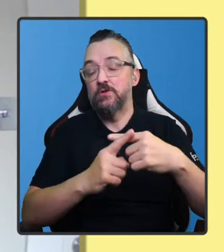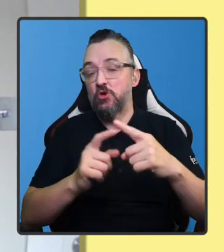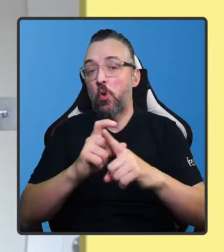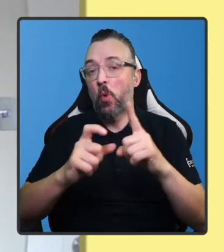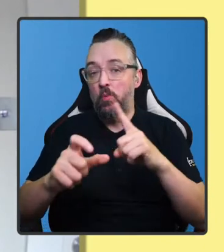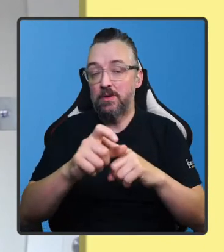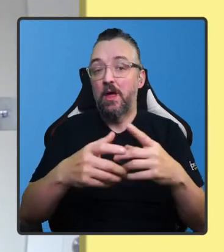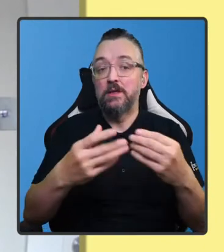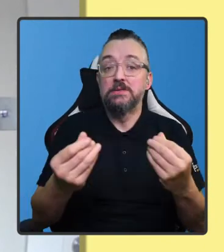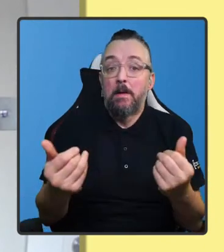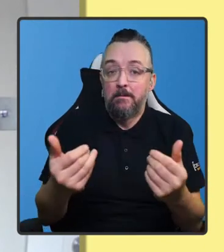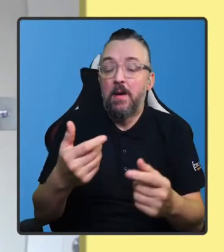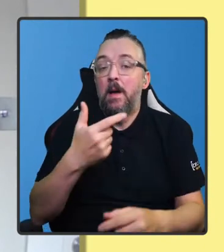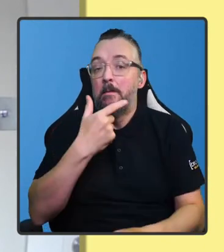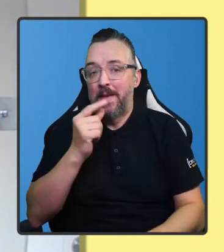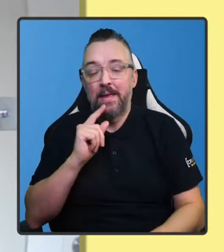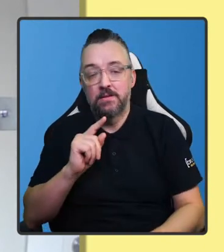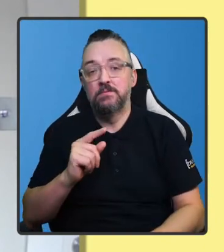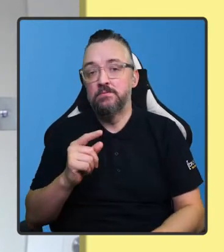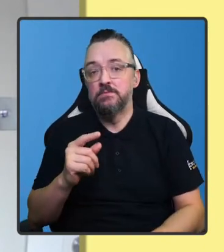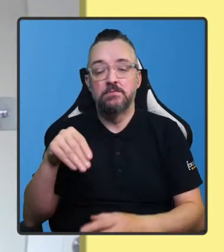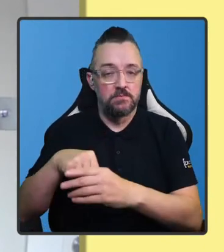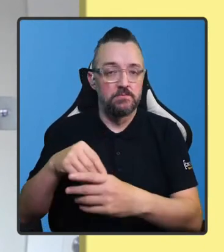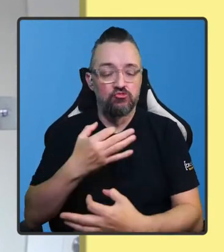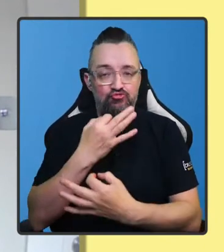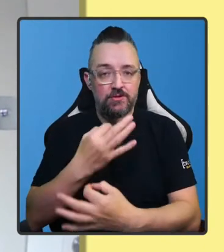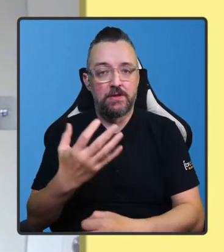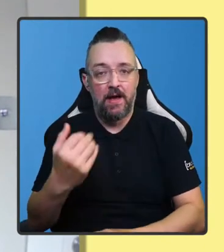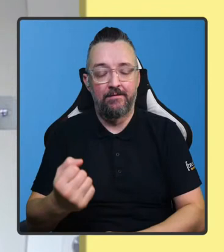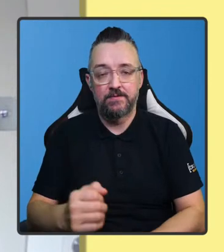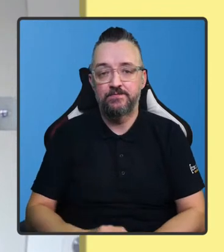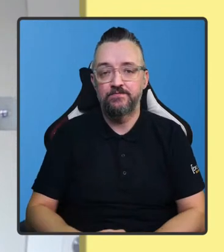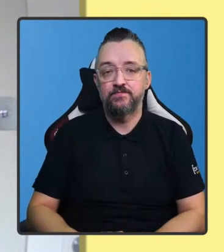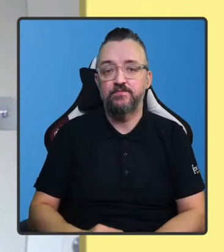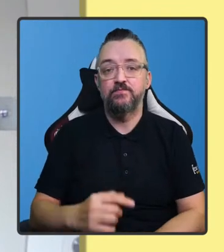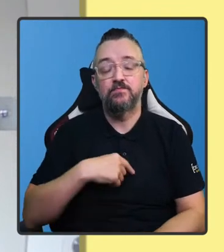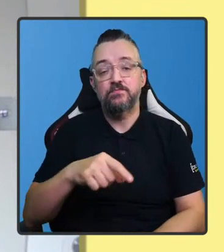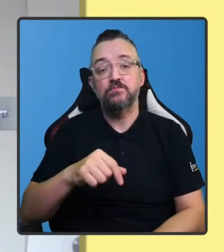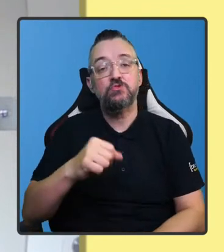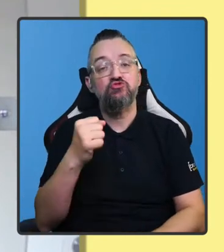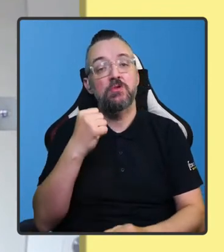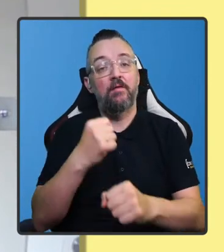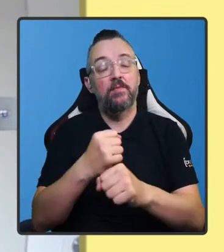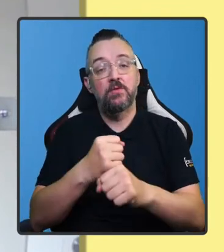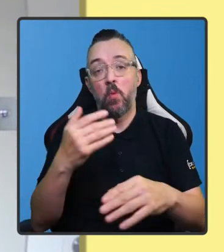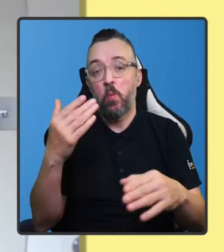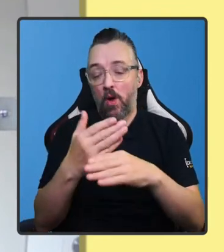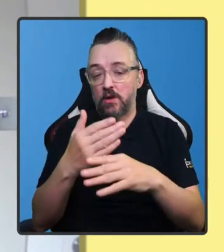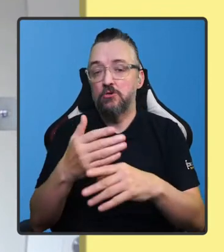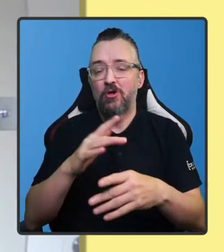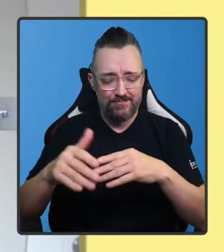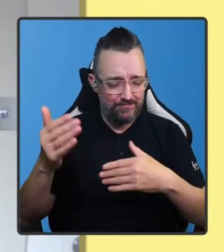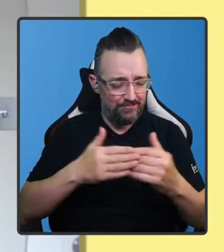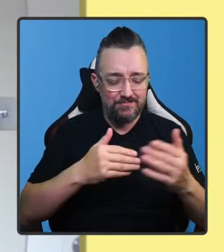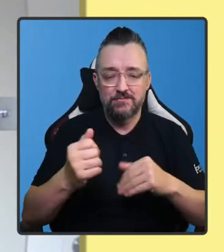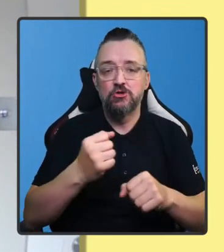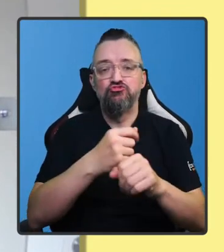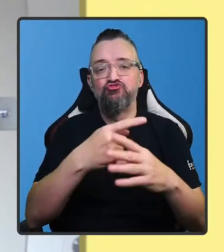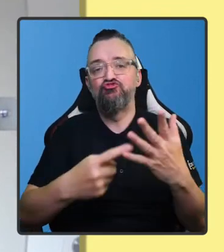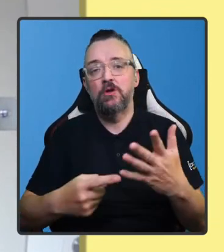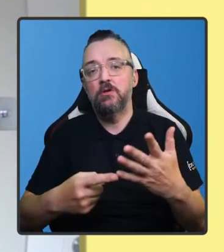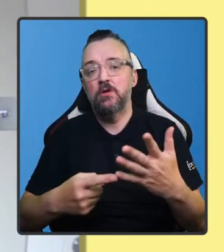are also at increased risk. I commend the work of the Scottish Government in taking action to tackle gender-based